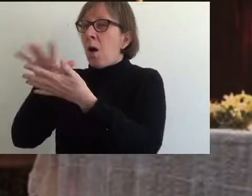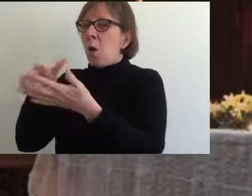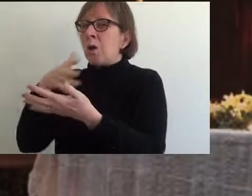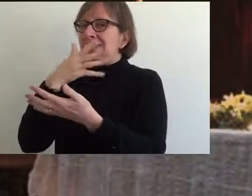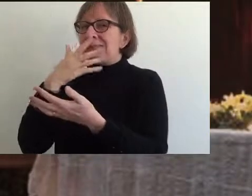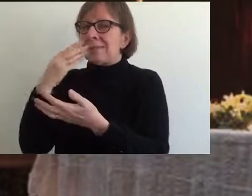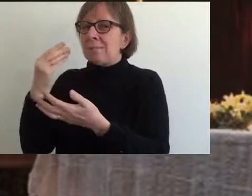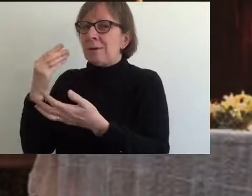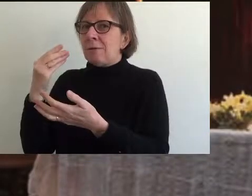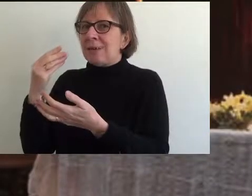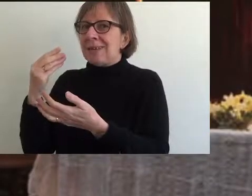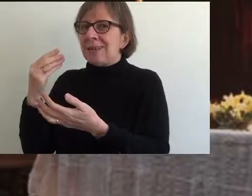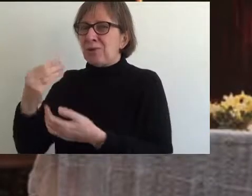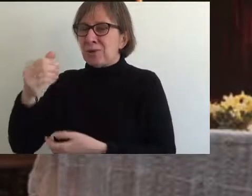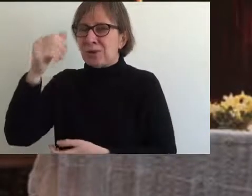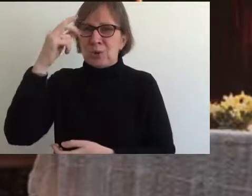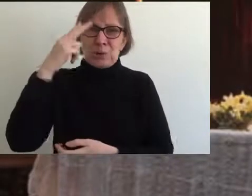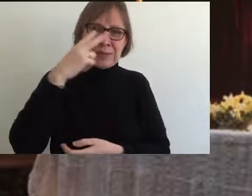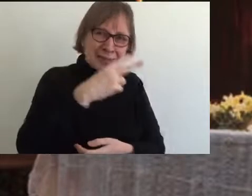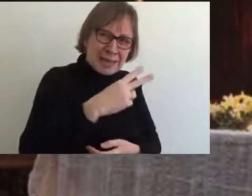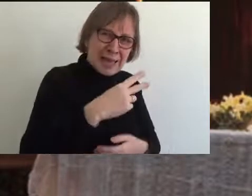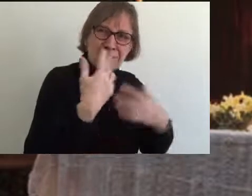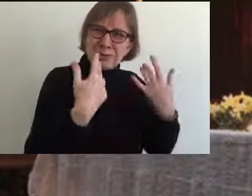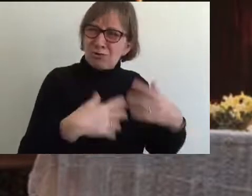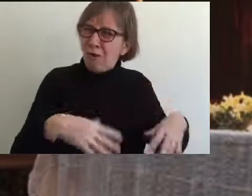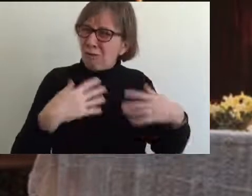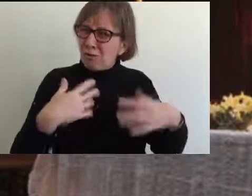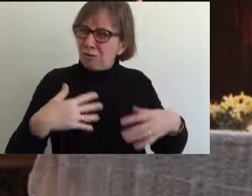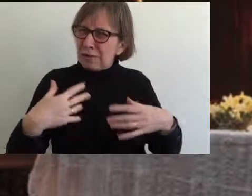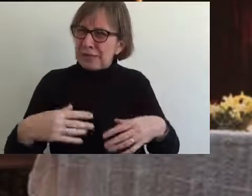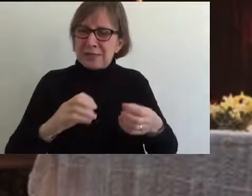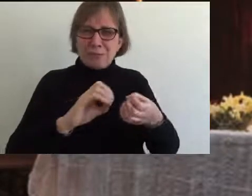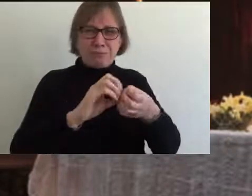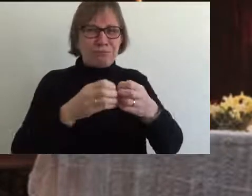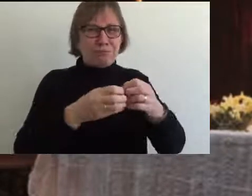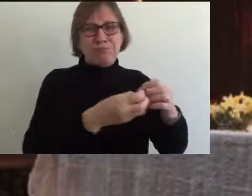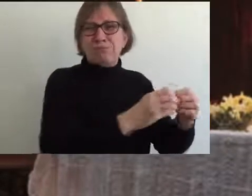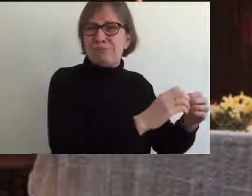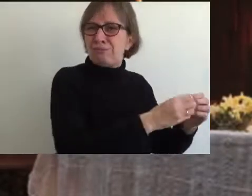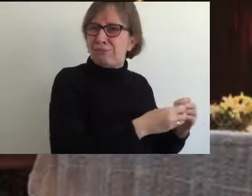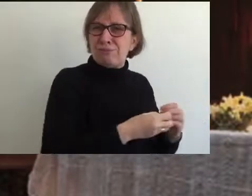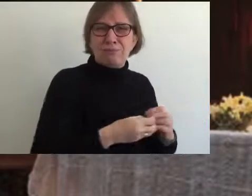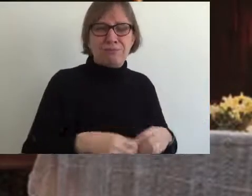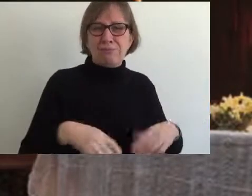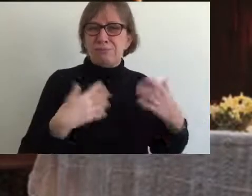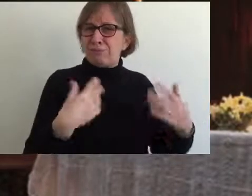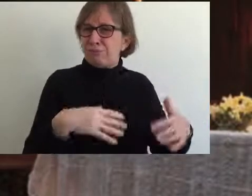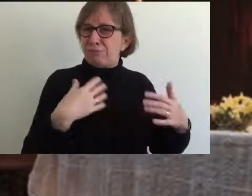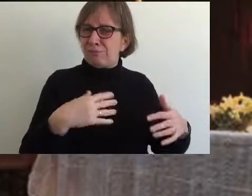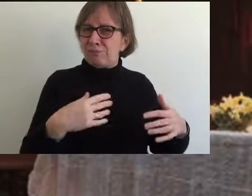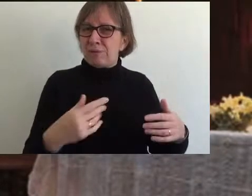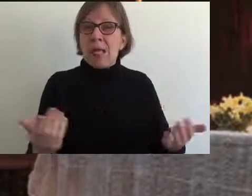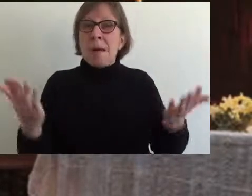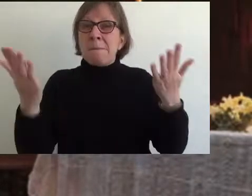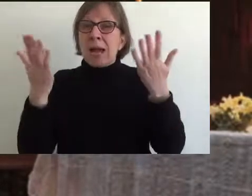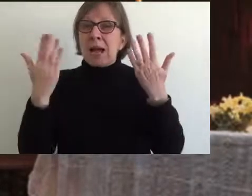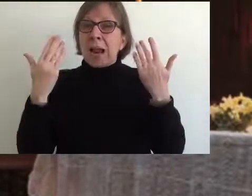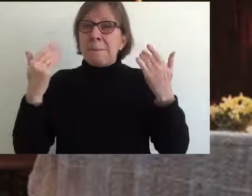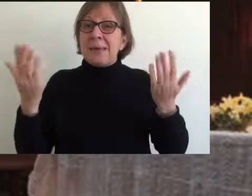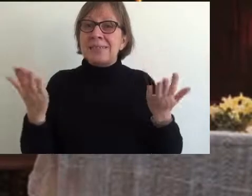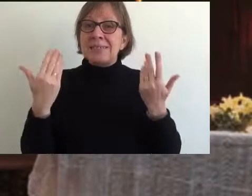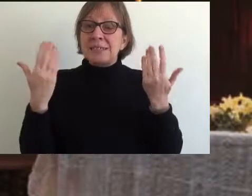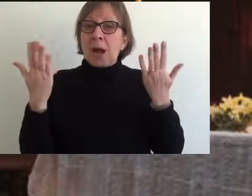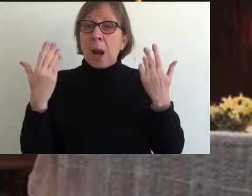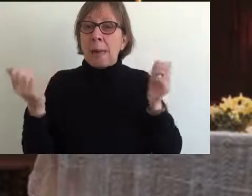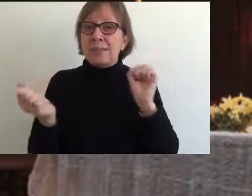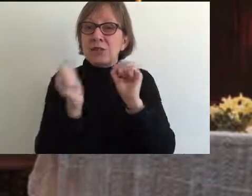Spirit, you hear the fury of your wounded creation and the cries of those already suffering from climate